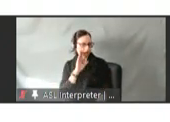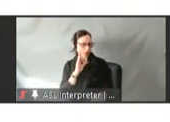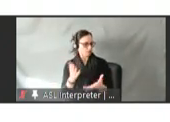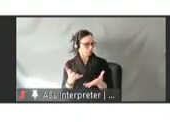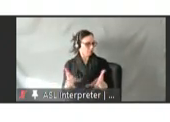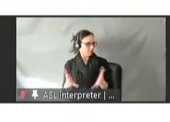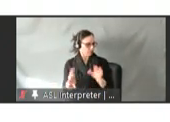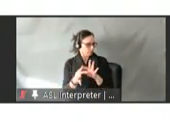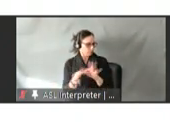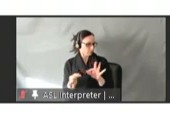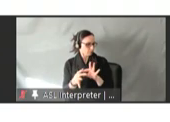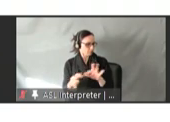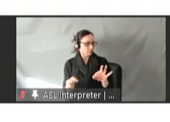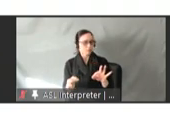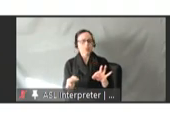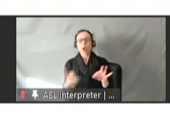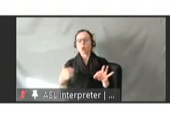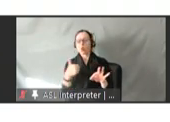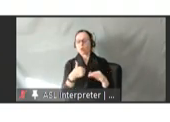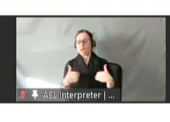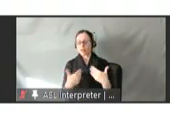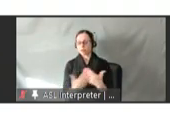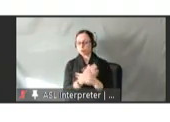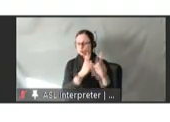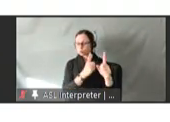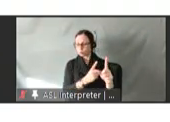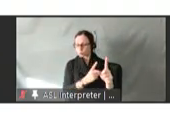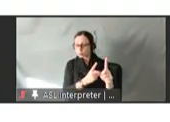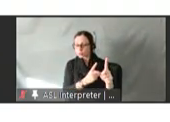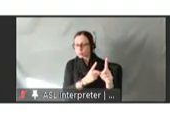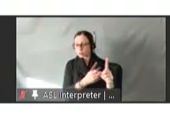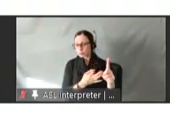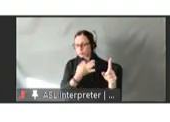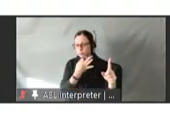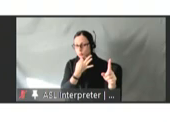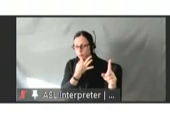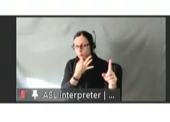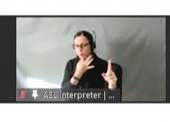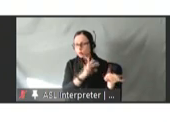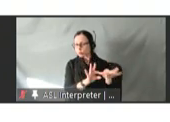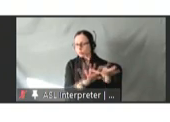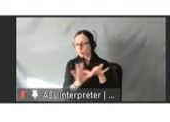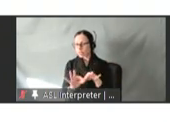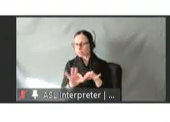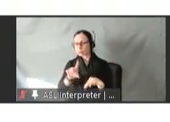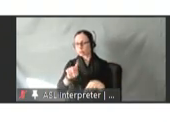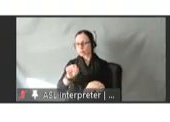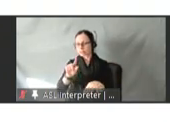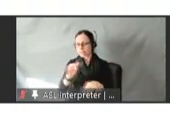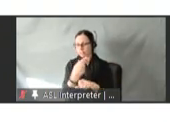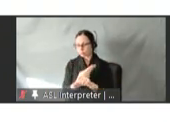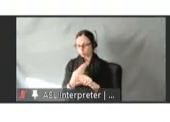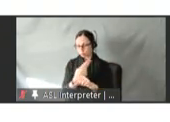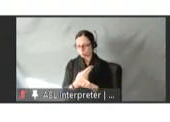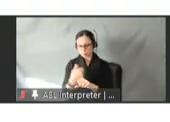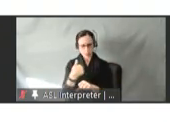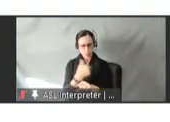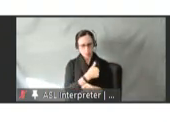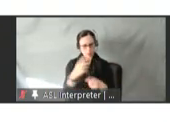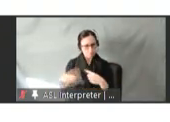by saying we have some new initiatives underway within the organization related to data use. We have